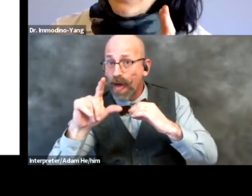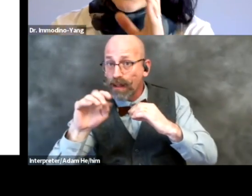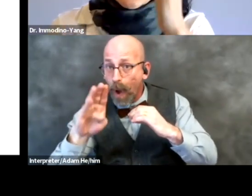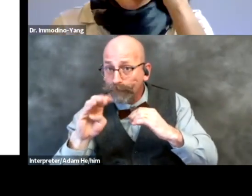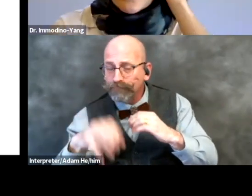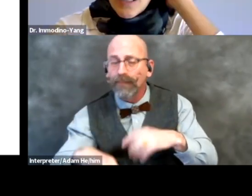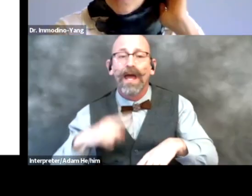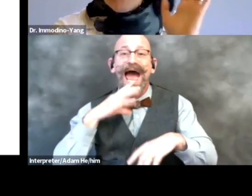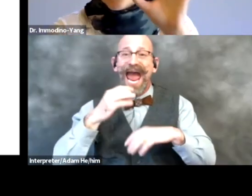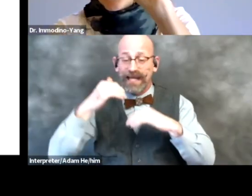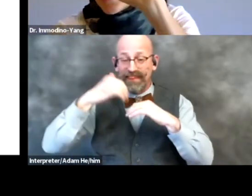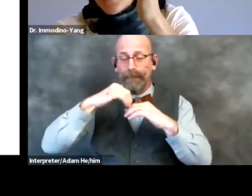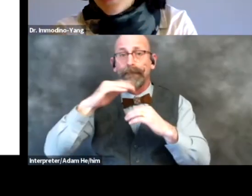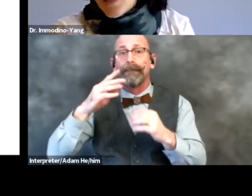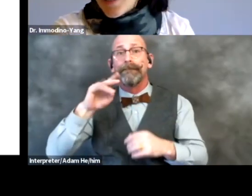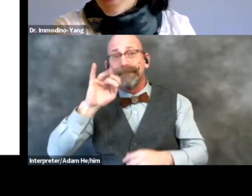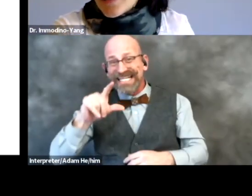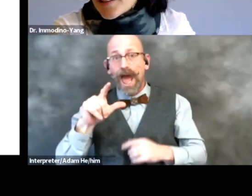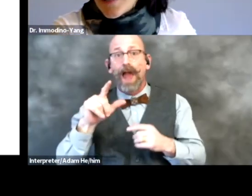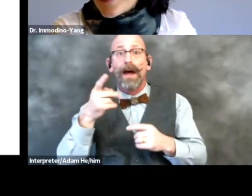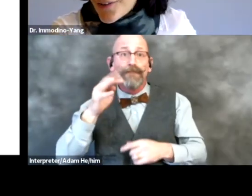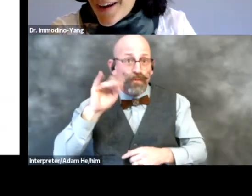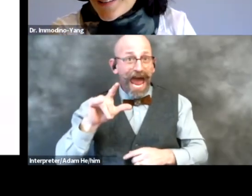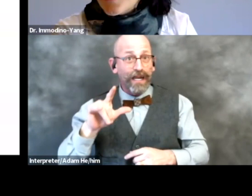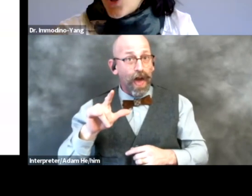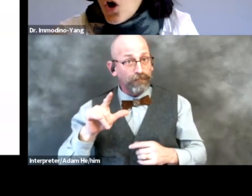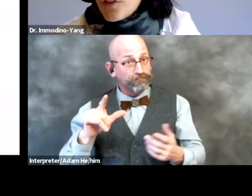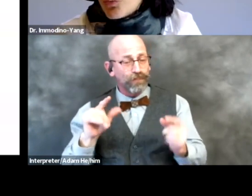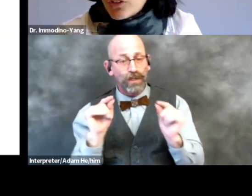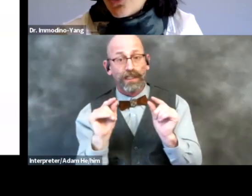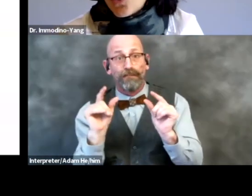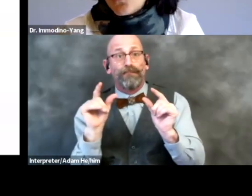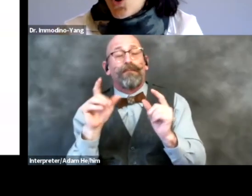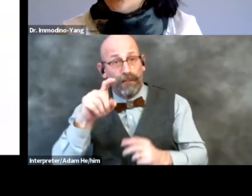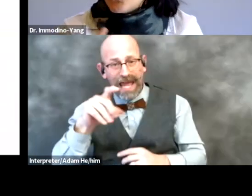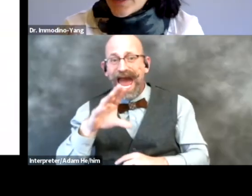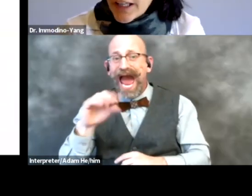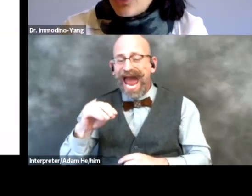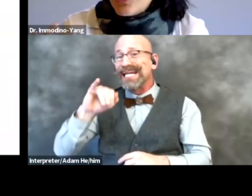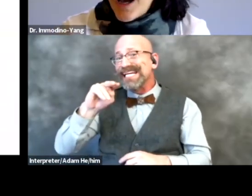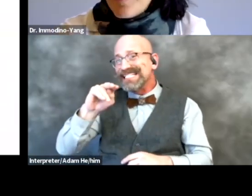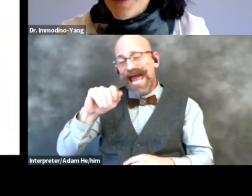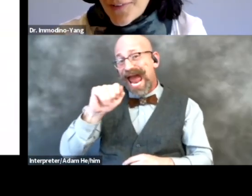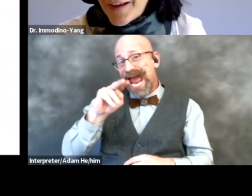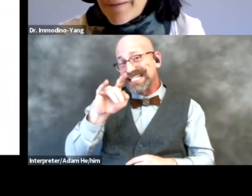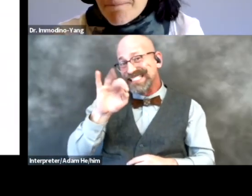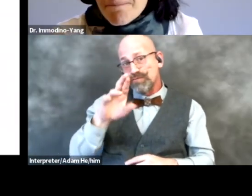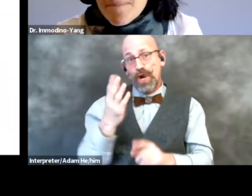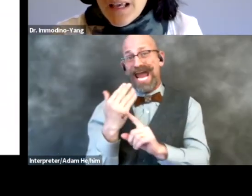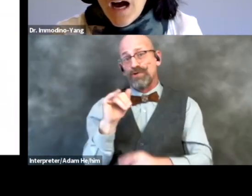parietal, in the anterior insular, like all these regions that are involved in regulation of